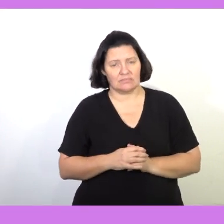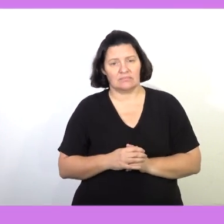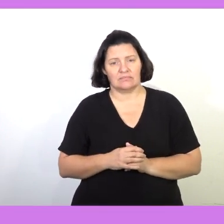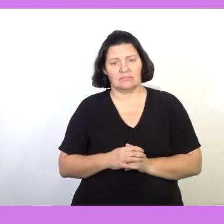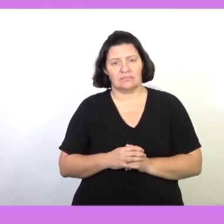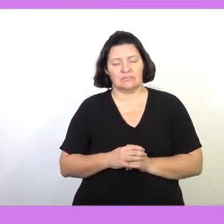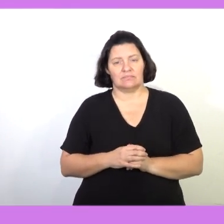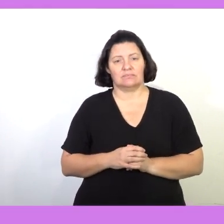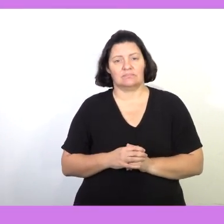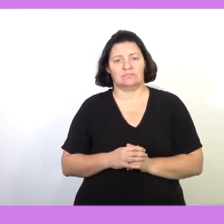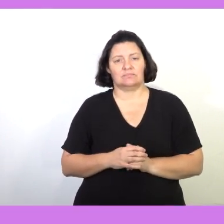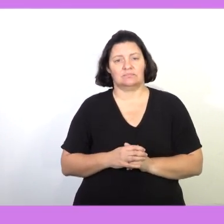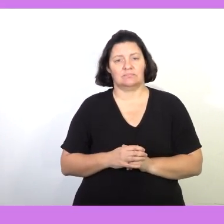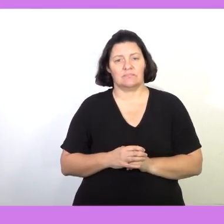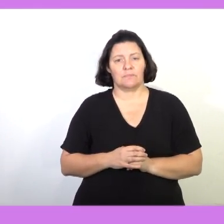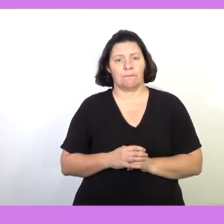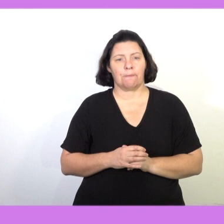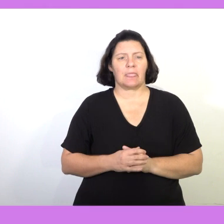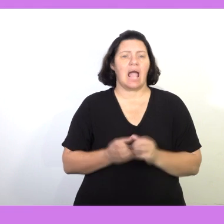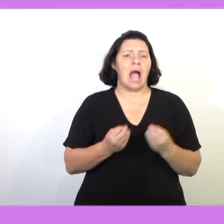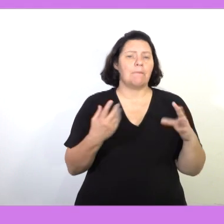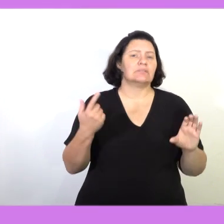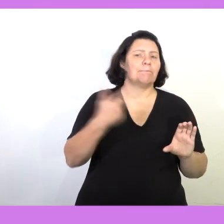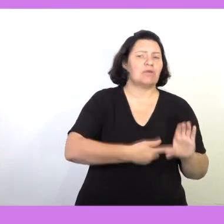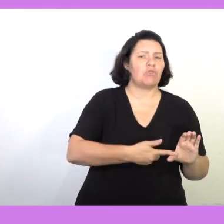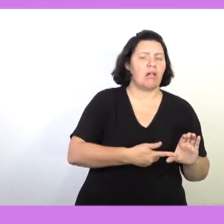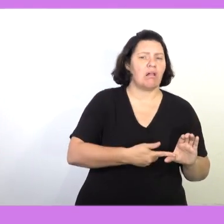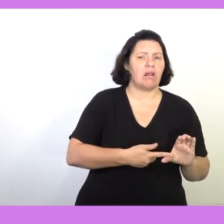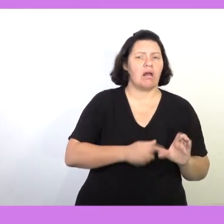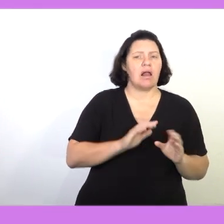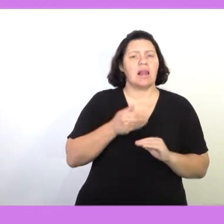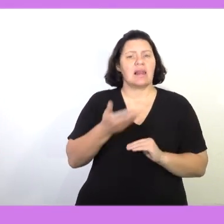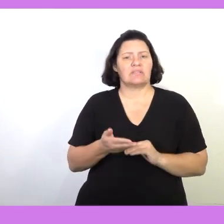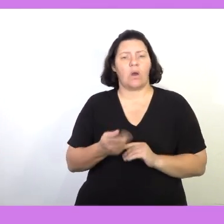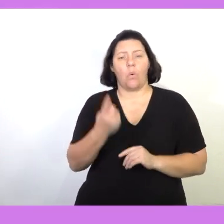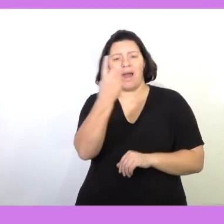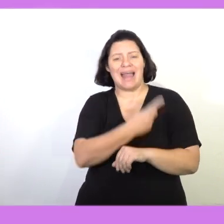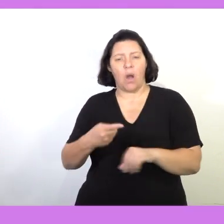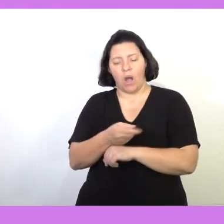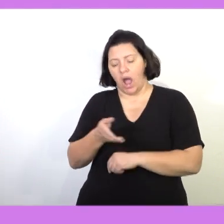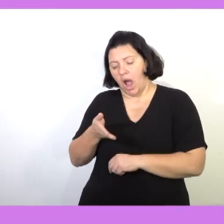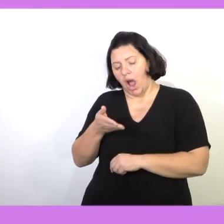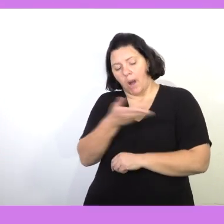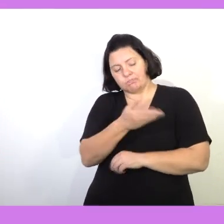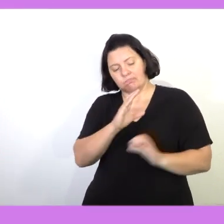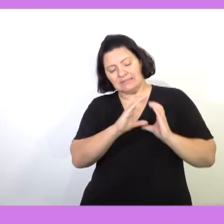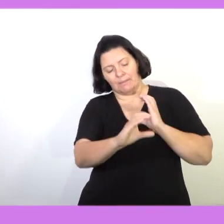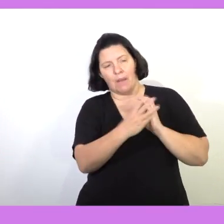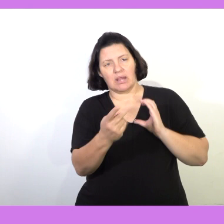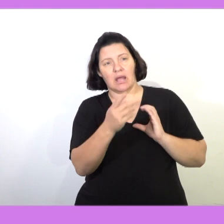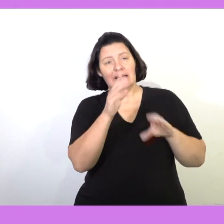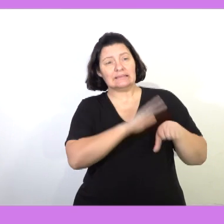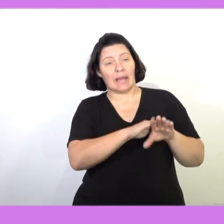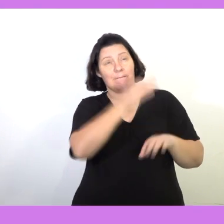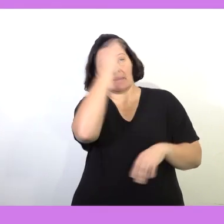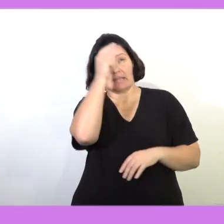is 2,000 liters. How much petrol was left in the tanker after an hour? Remember,